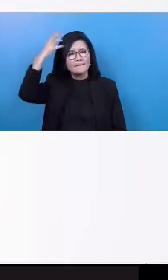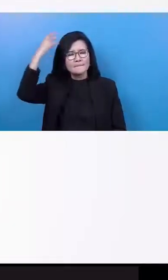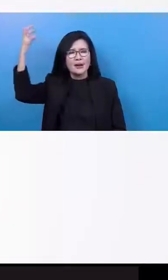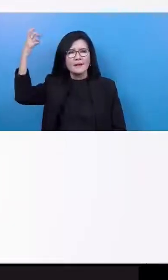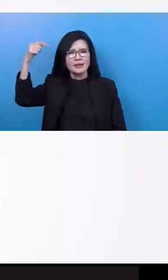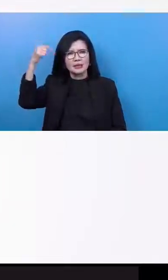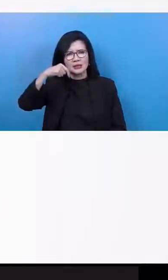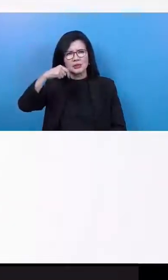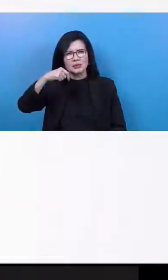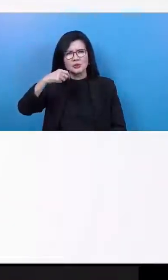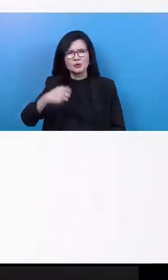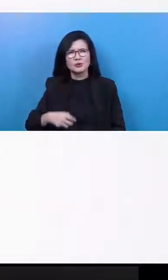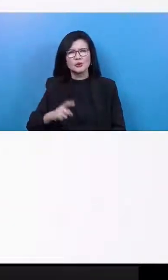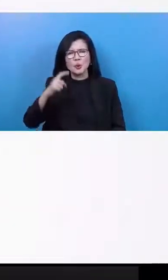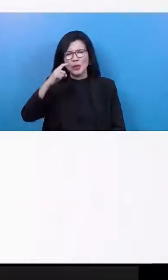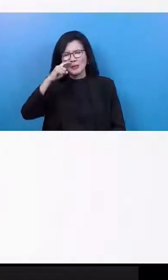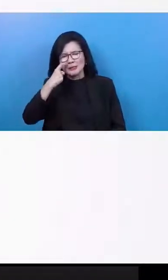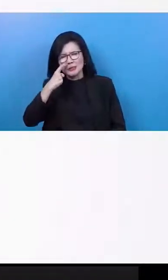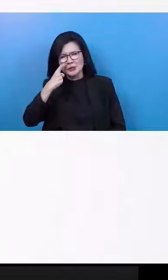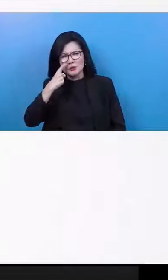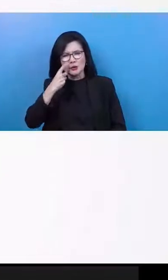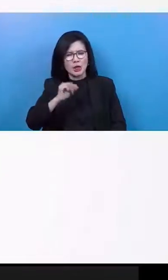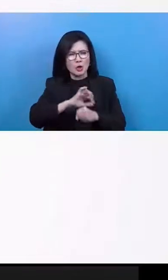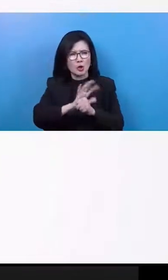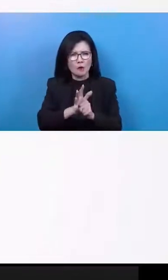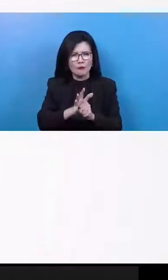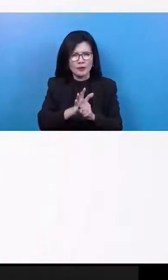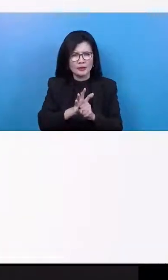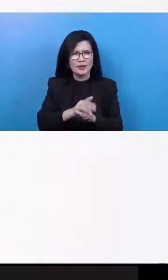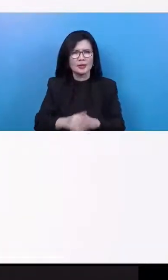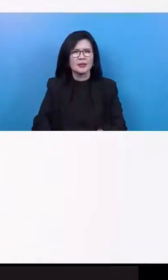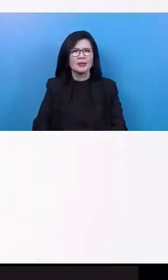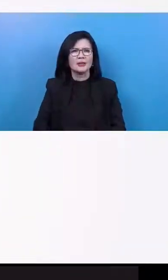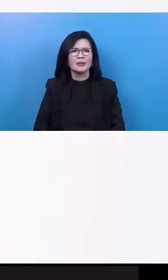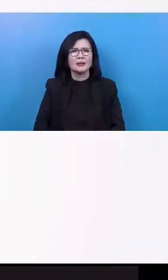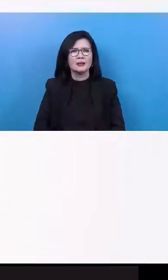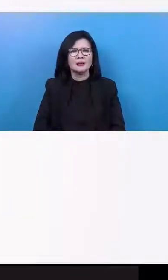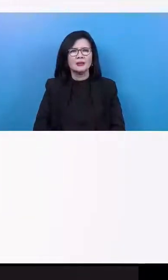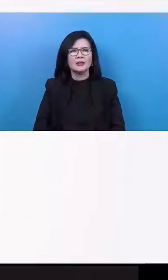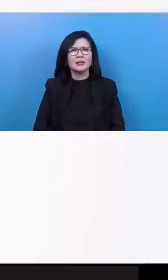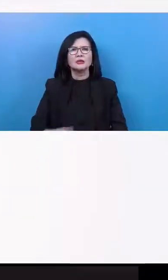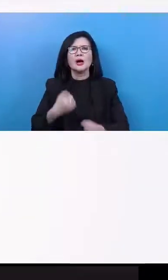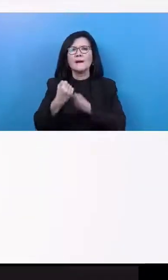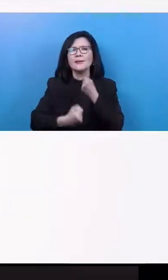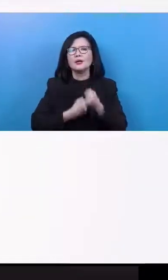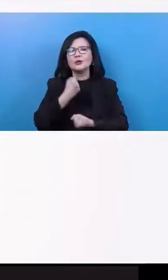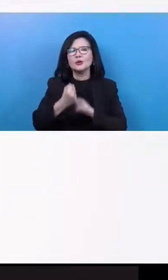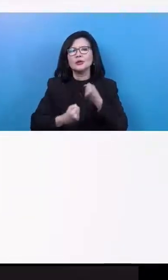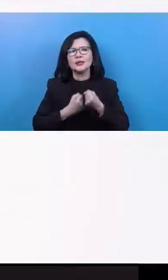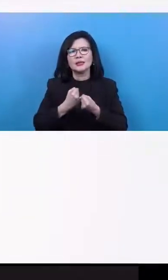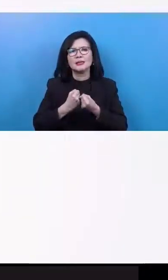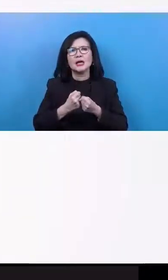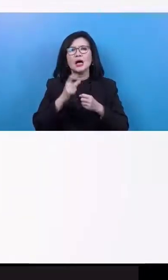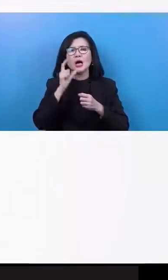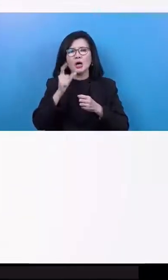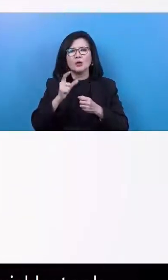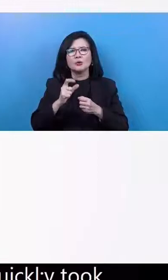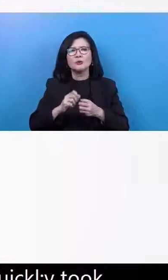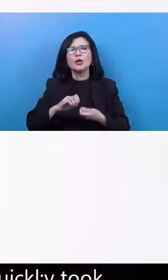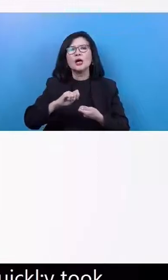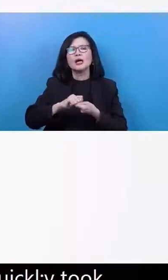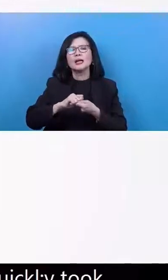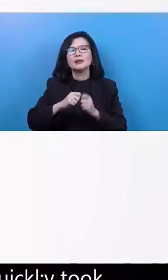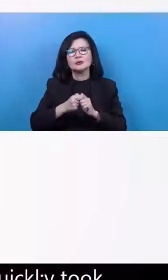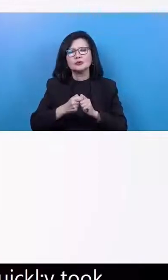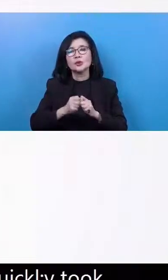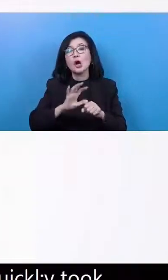put measures in place and called for a coordinated approach to addressing issues of COVID. And in addition to that,